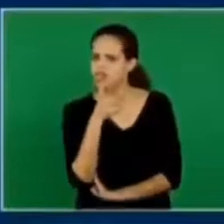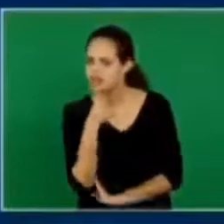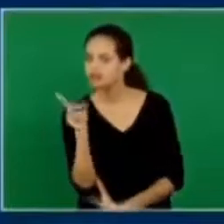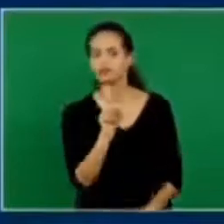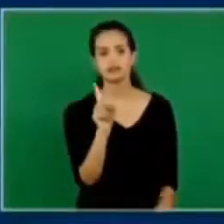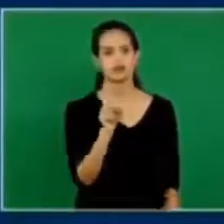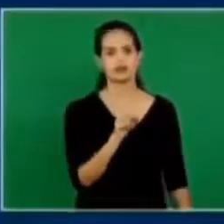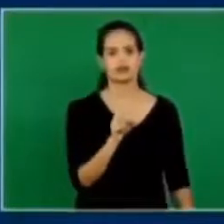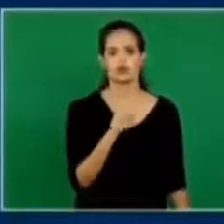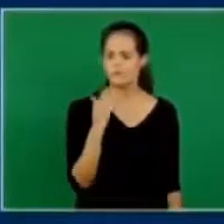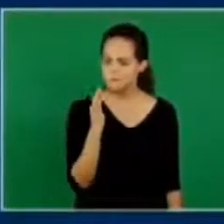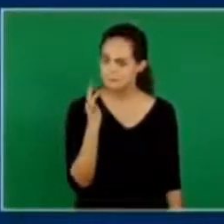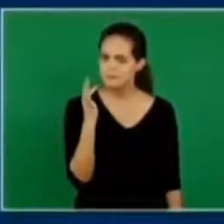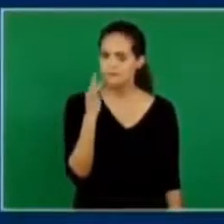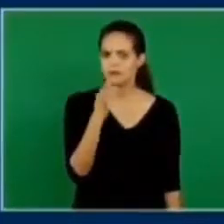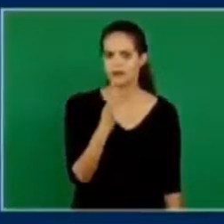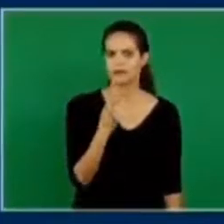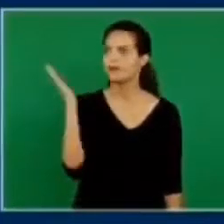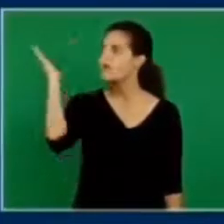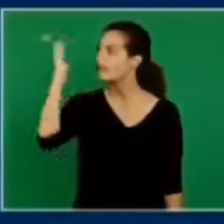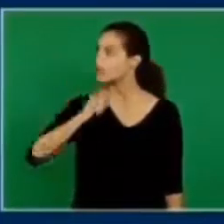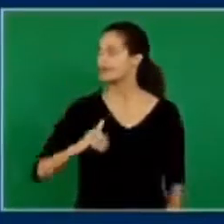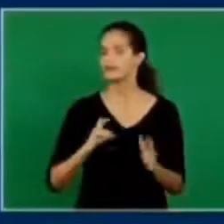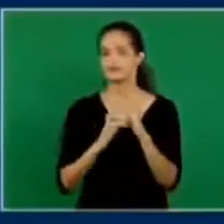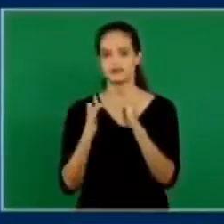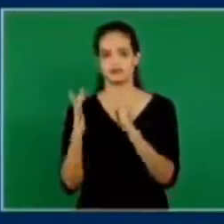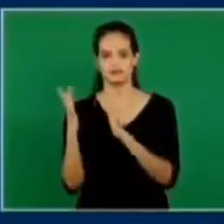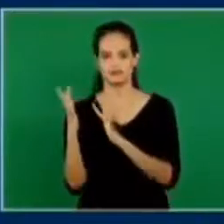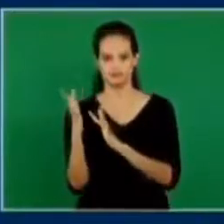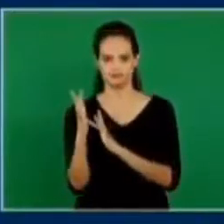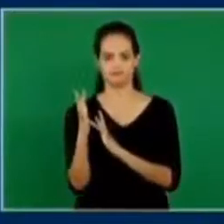Surely I'm coming soon. Come, Lord Jesus.